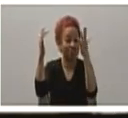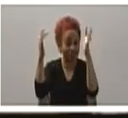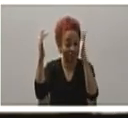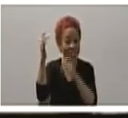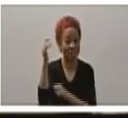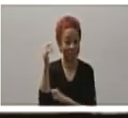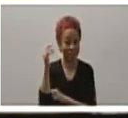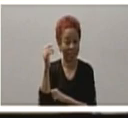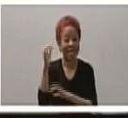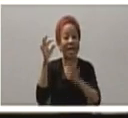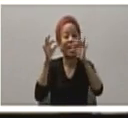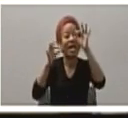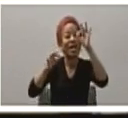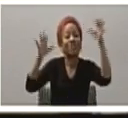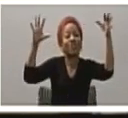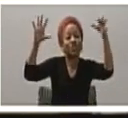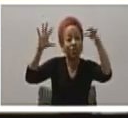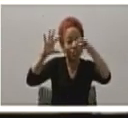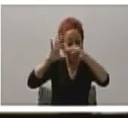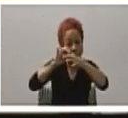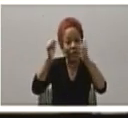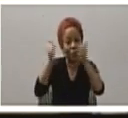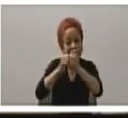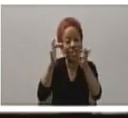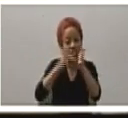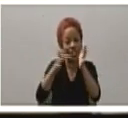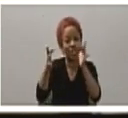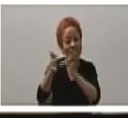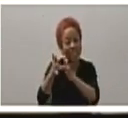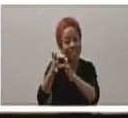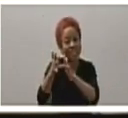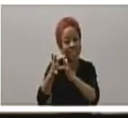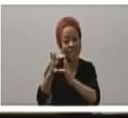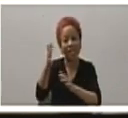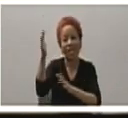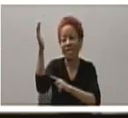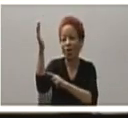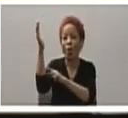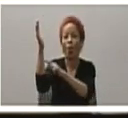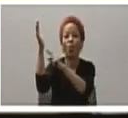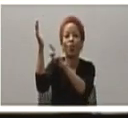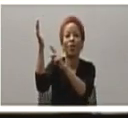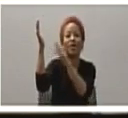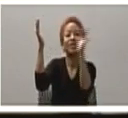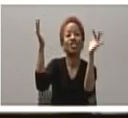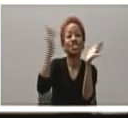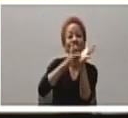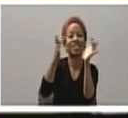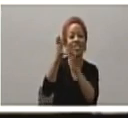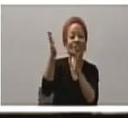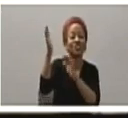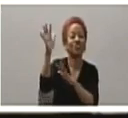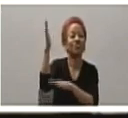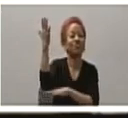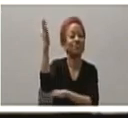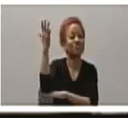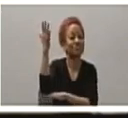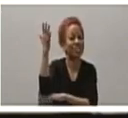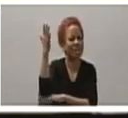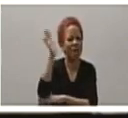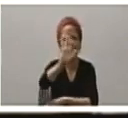is truly the tree of life and love, we shall bear fruit, sweet fruit in